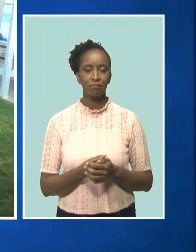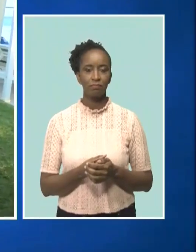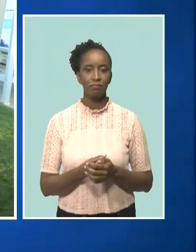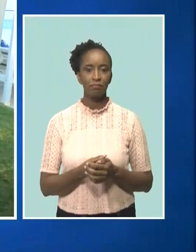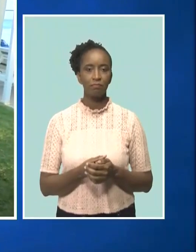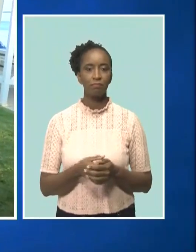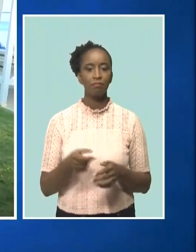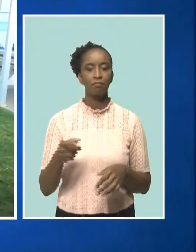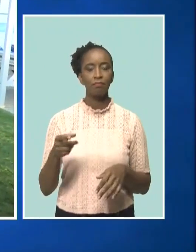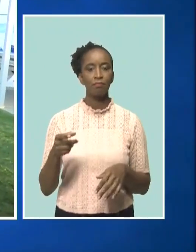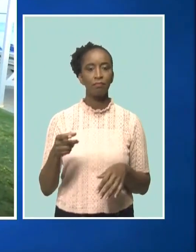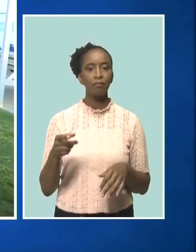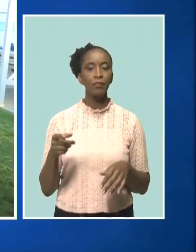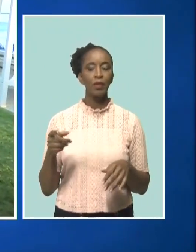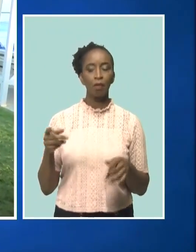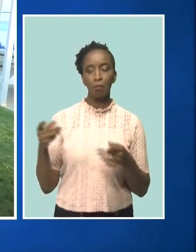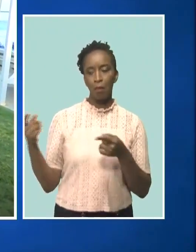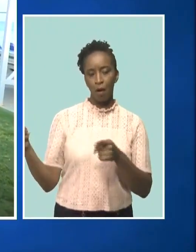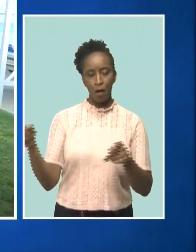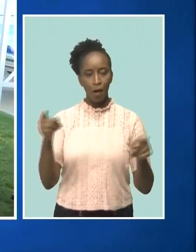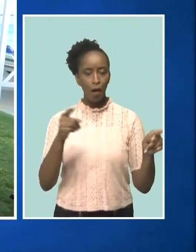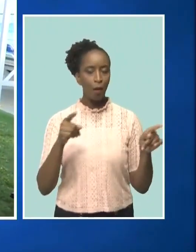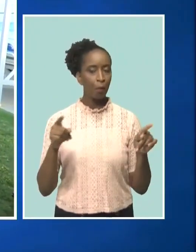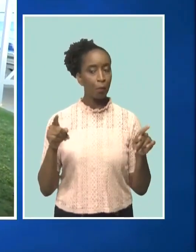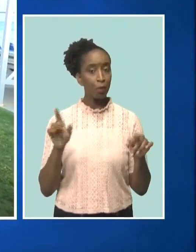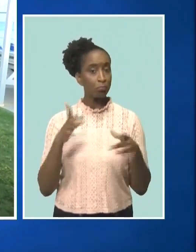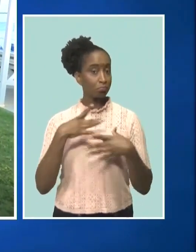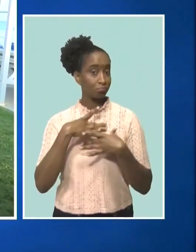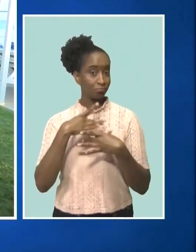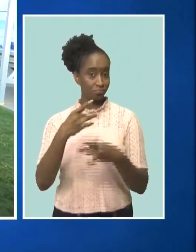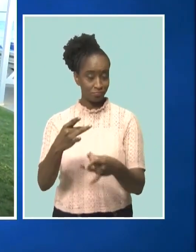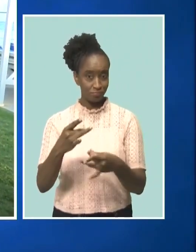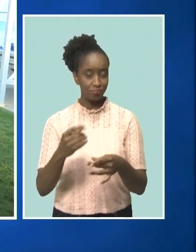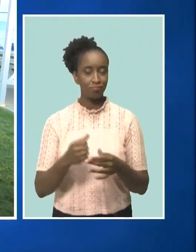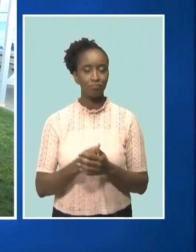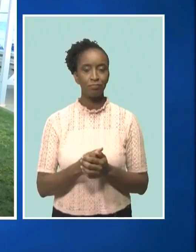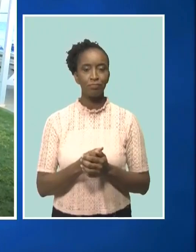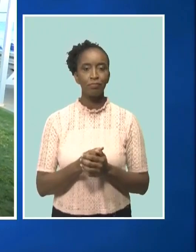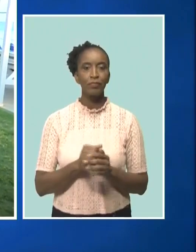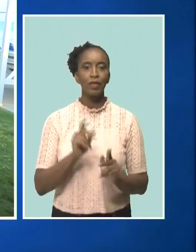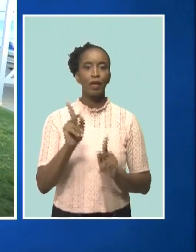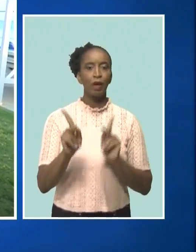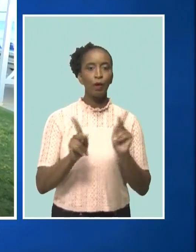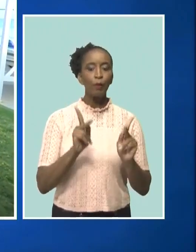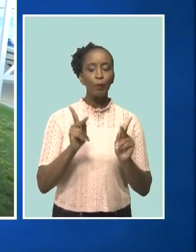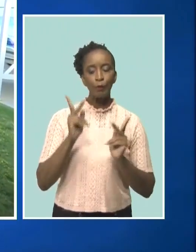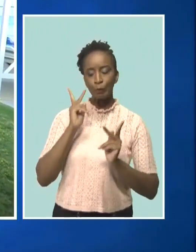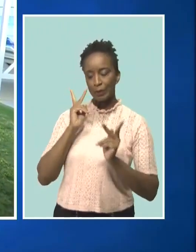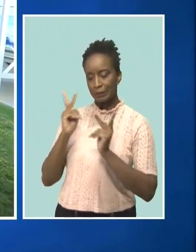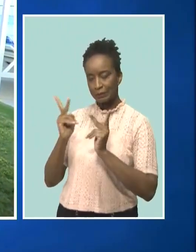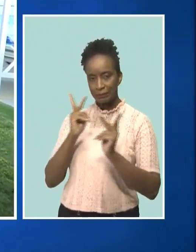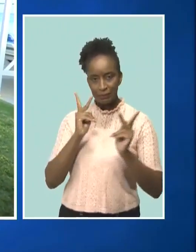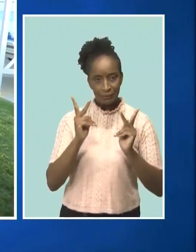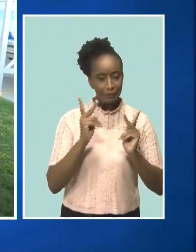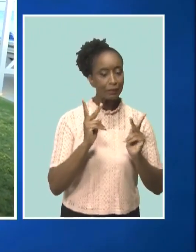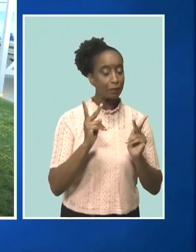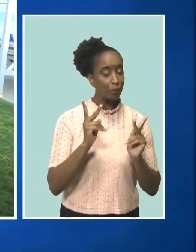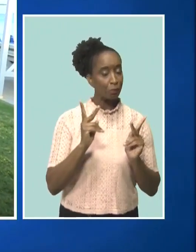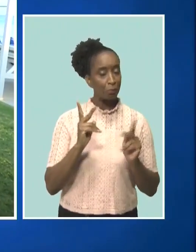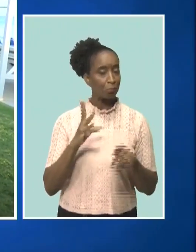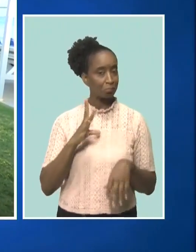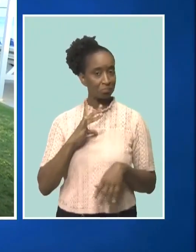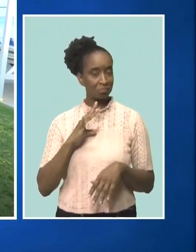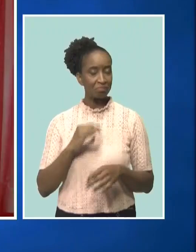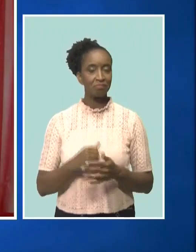is really interesting in terms of how persons are receiving our products. We